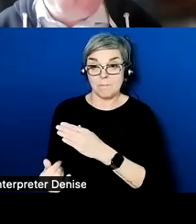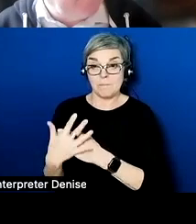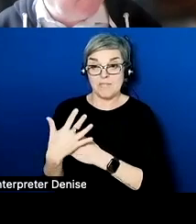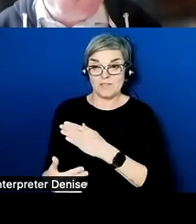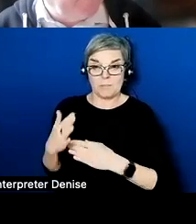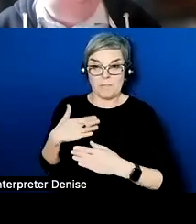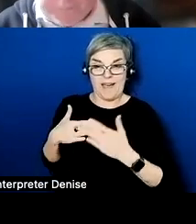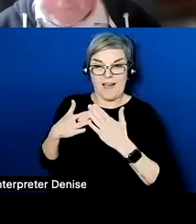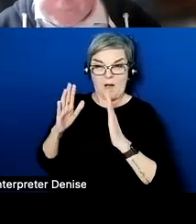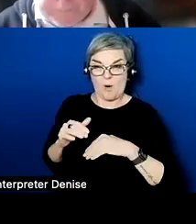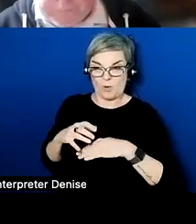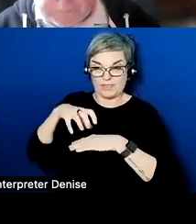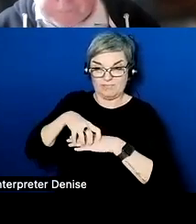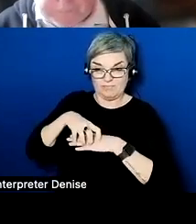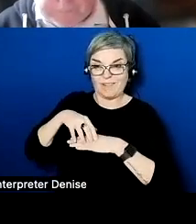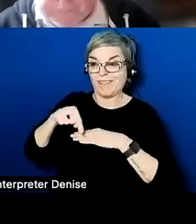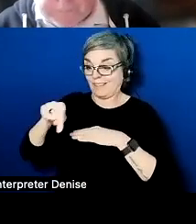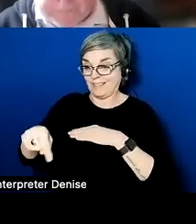great job.